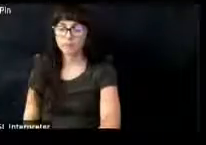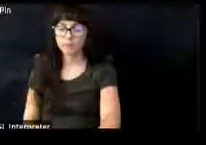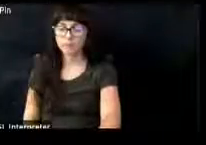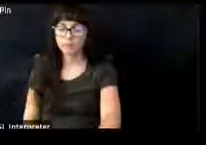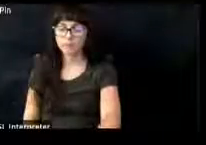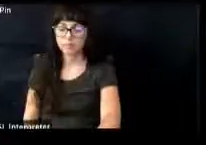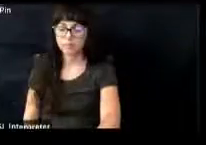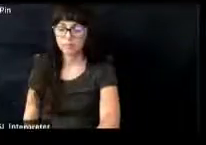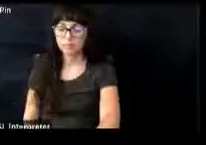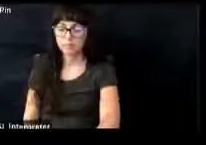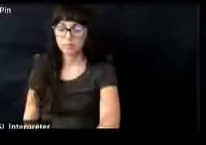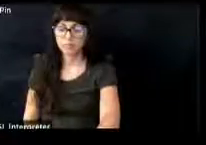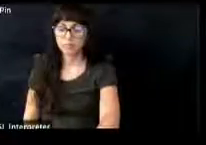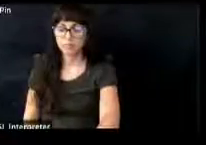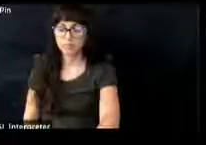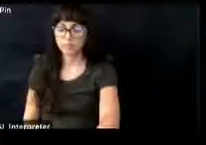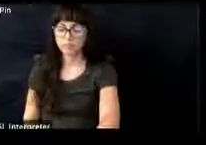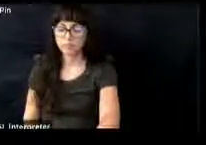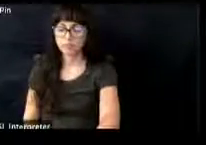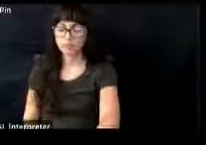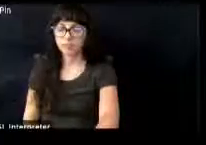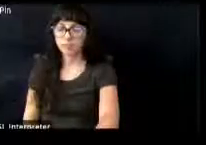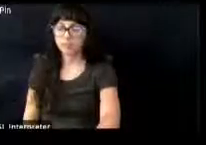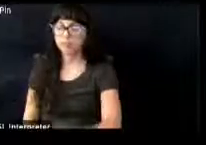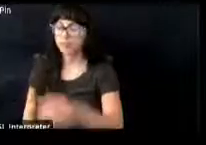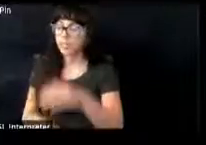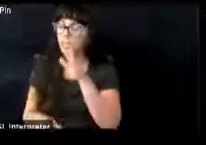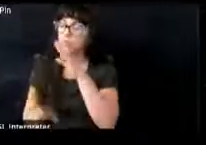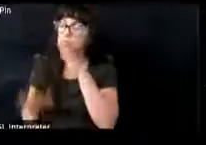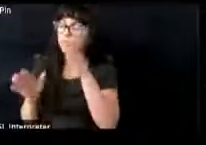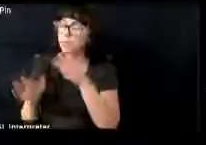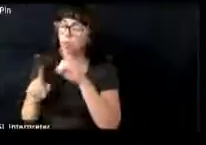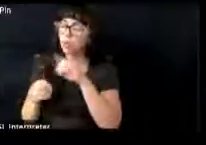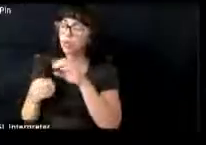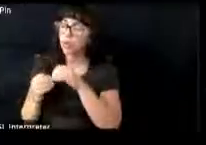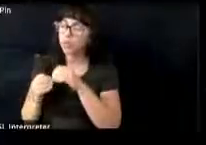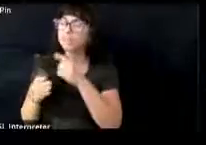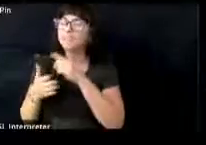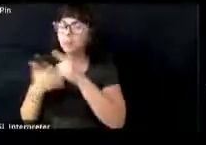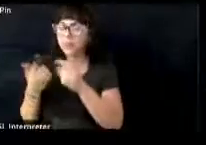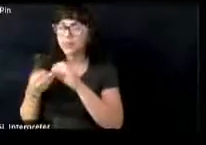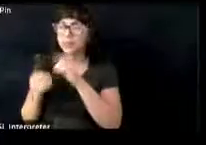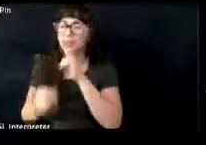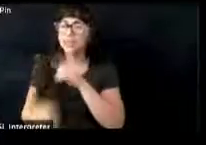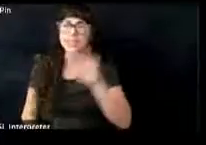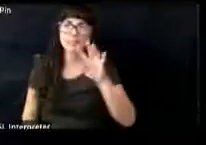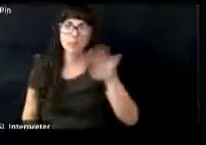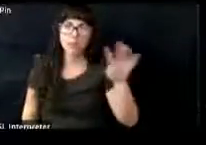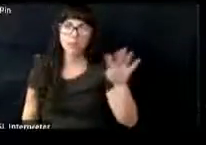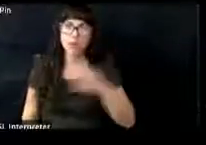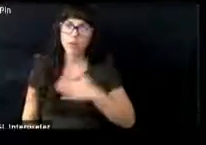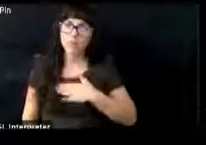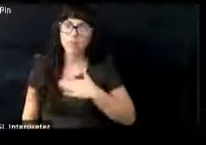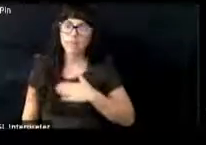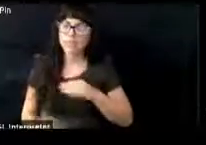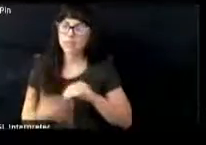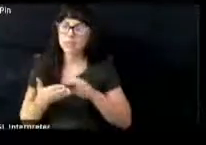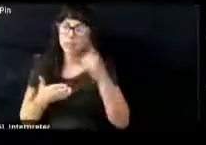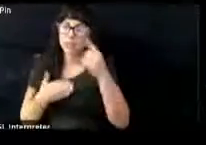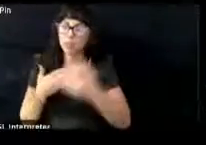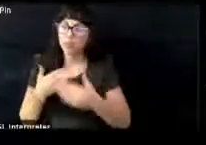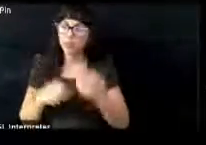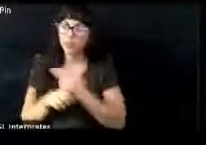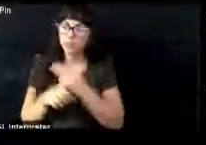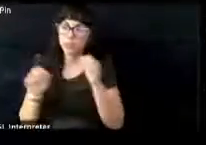Caller 7916, your speaker order number will be 44. If you'll please make note of that for future reference. And if you have an area you would